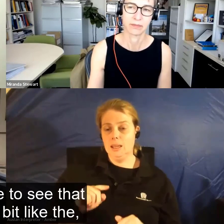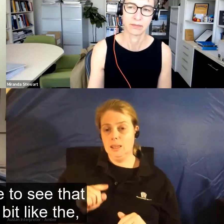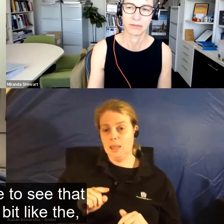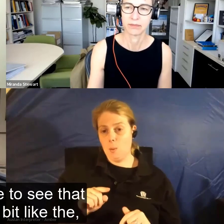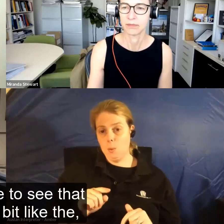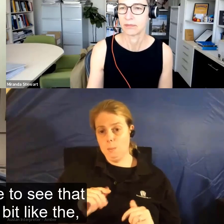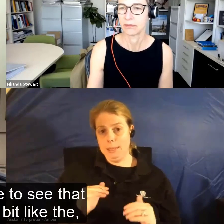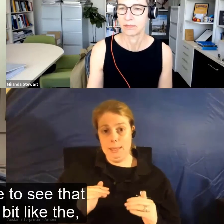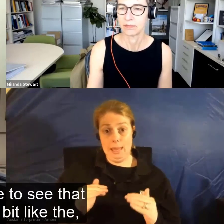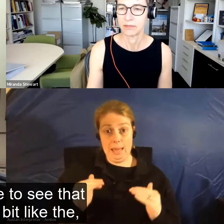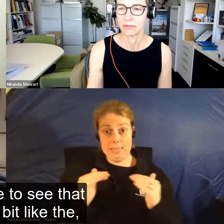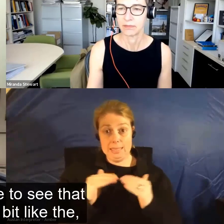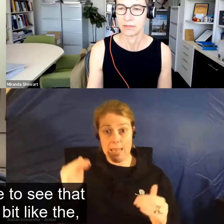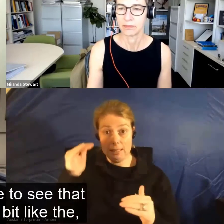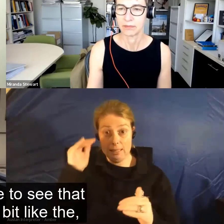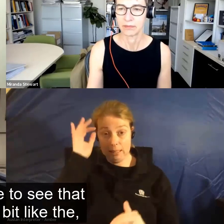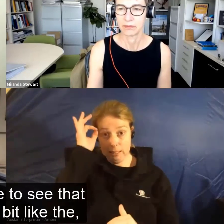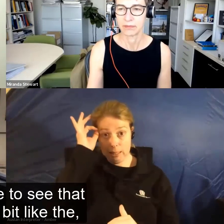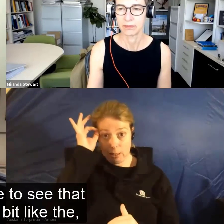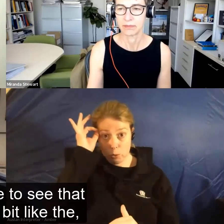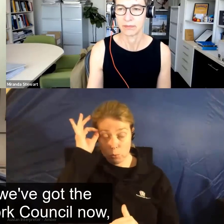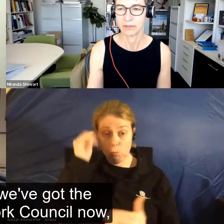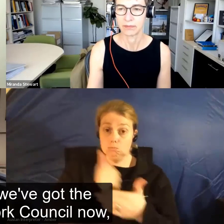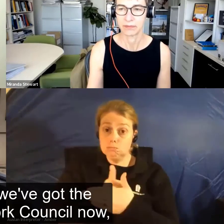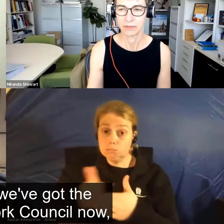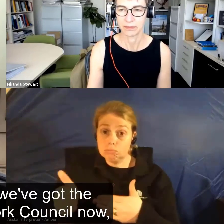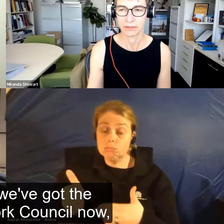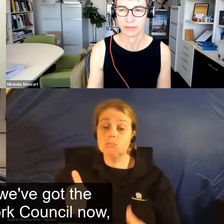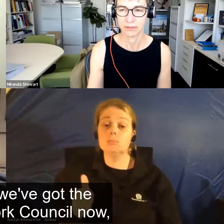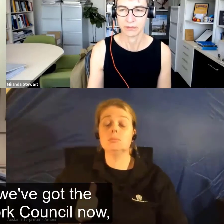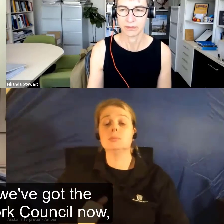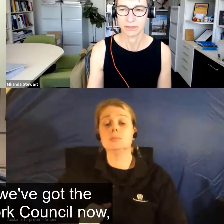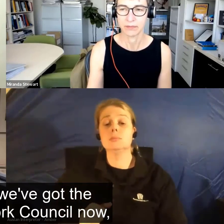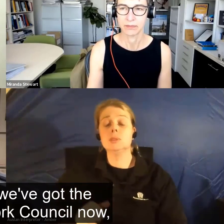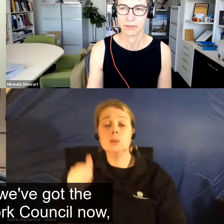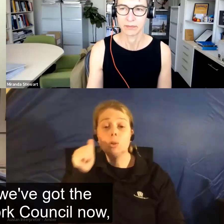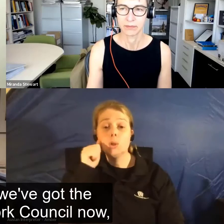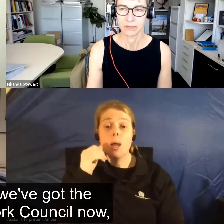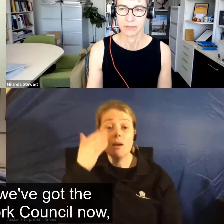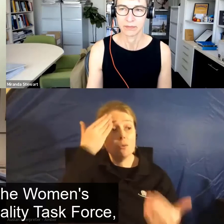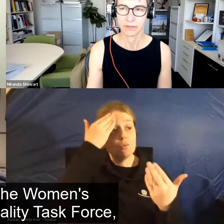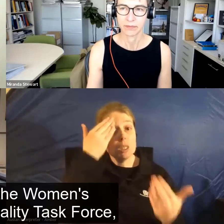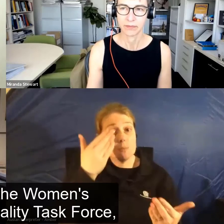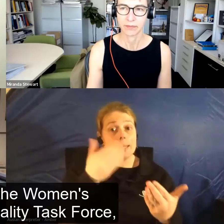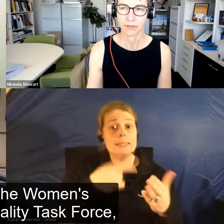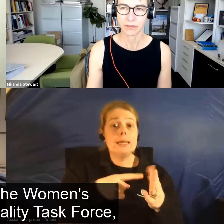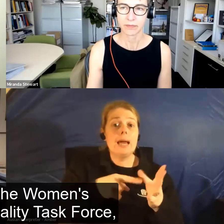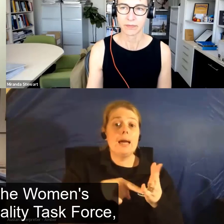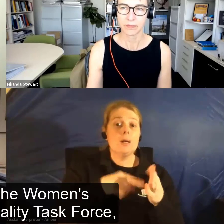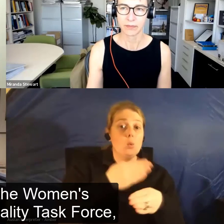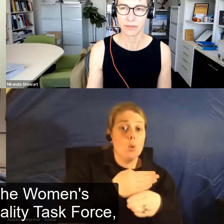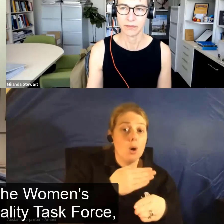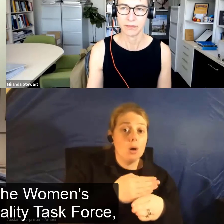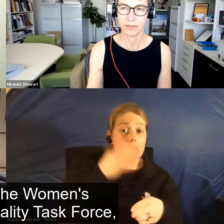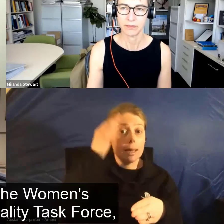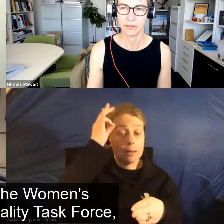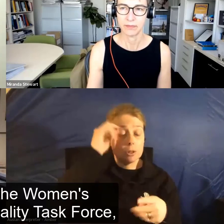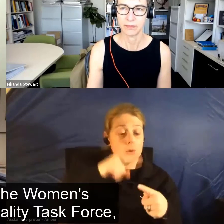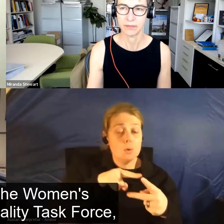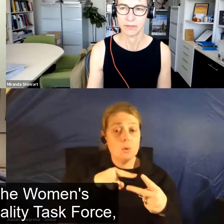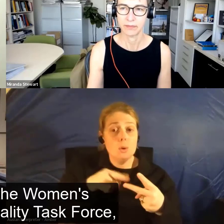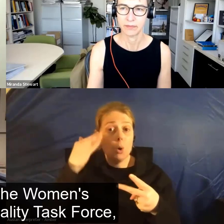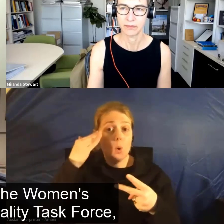that is used a bit like we've got the Respect at Work Council now, we've got the Women's